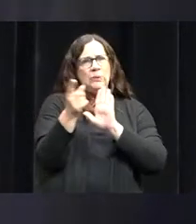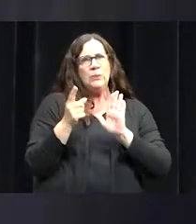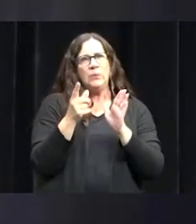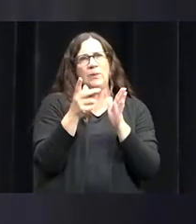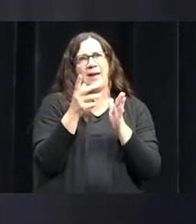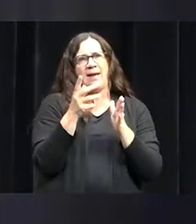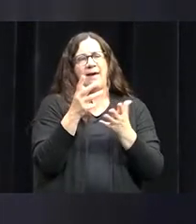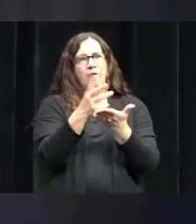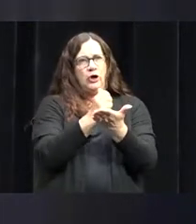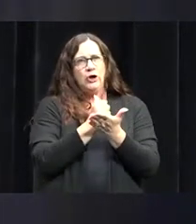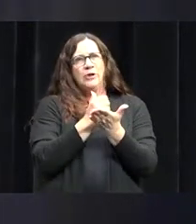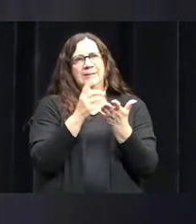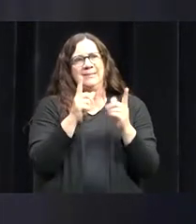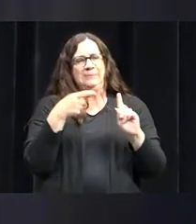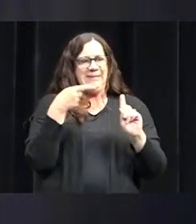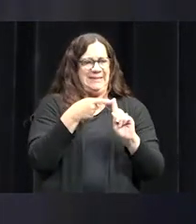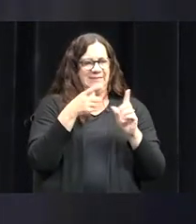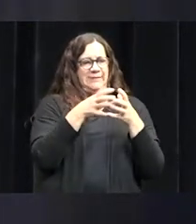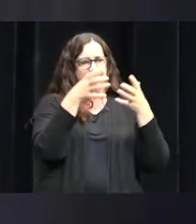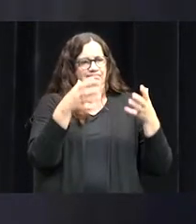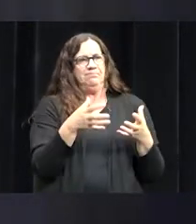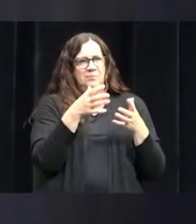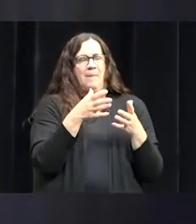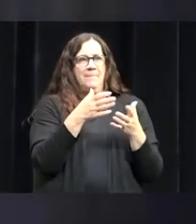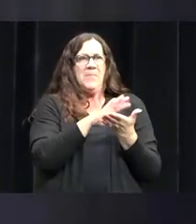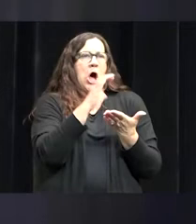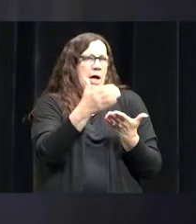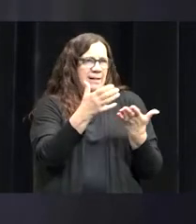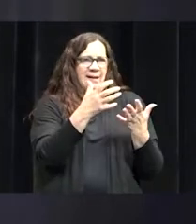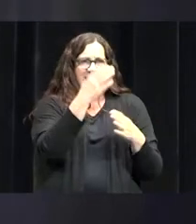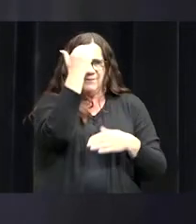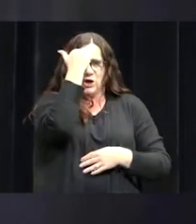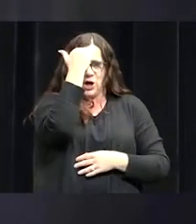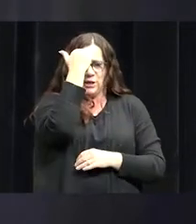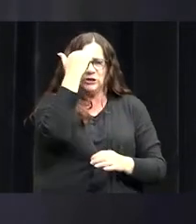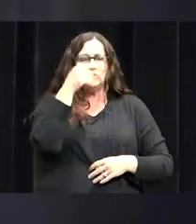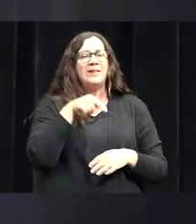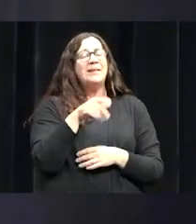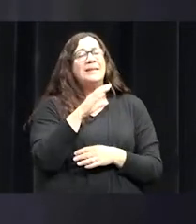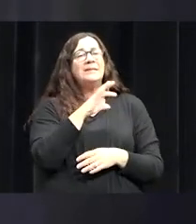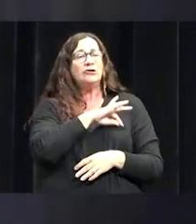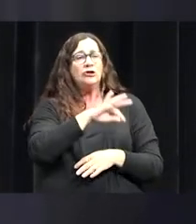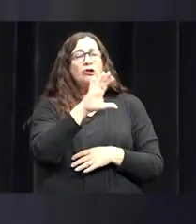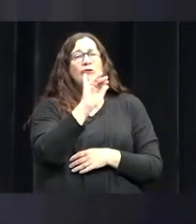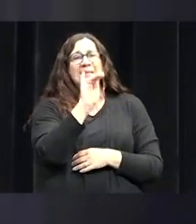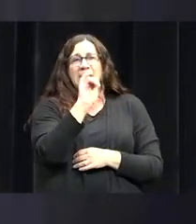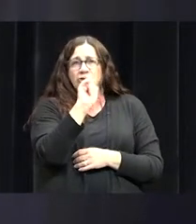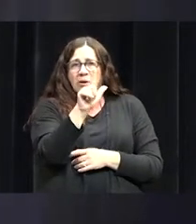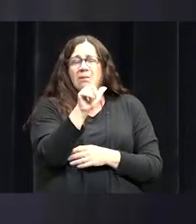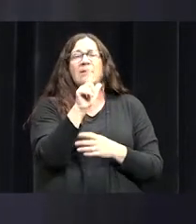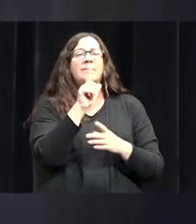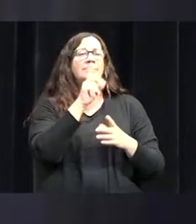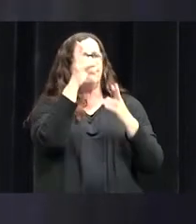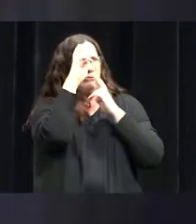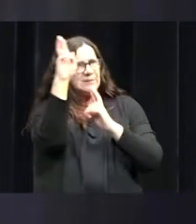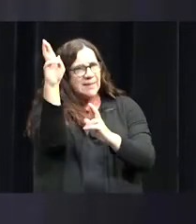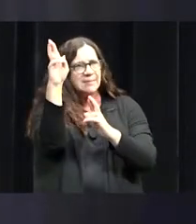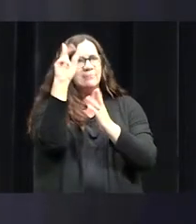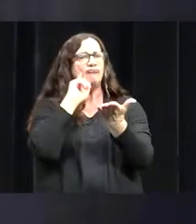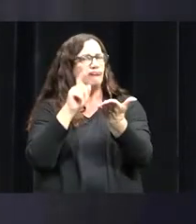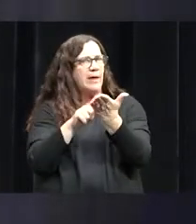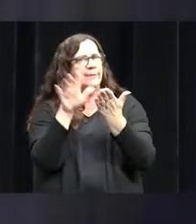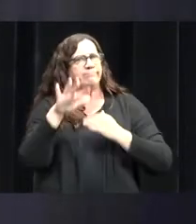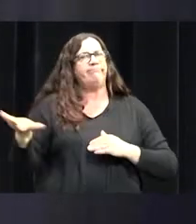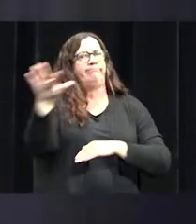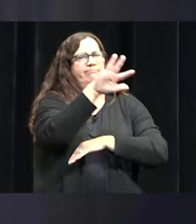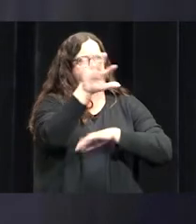special body of knowledge it is a credential that is respected and recognized